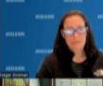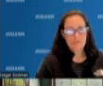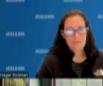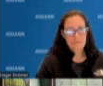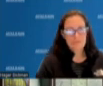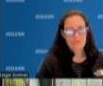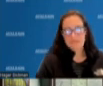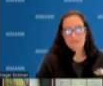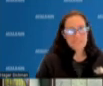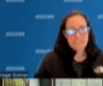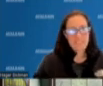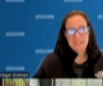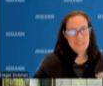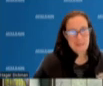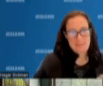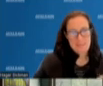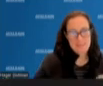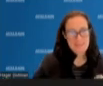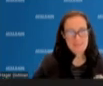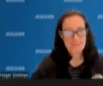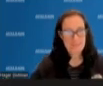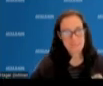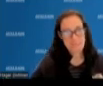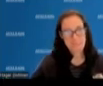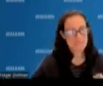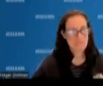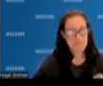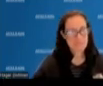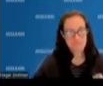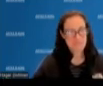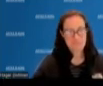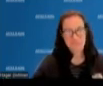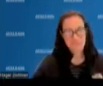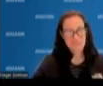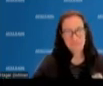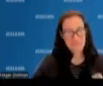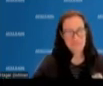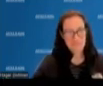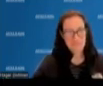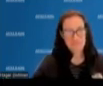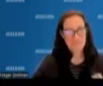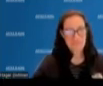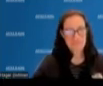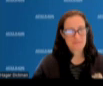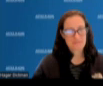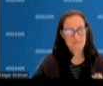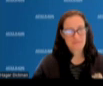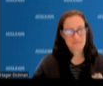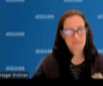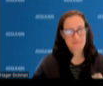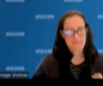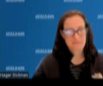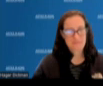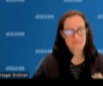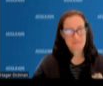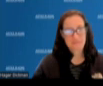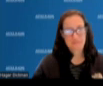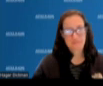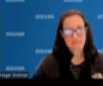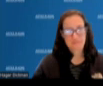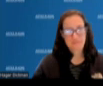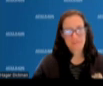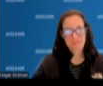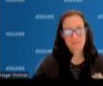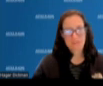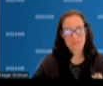know, Hagar, if you're aware of any California resources that are translated. Okay, But so Hagar, maybe I'll reach out to